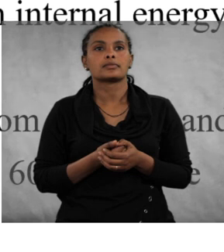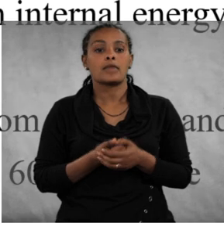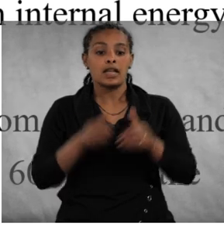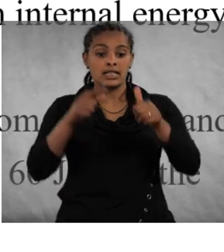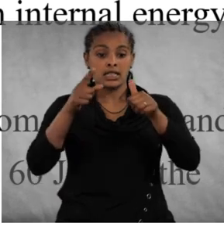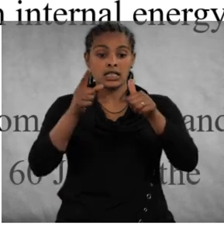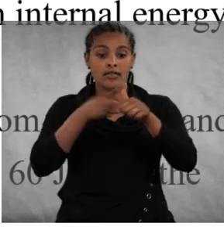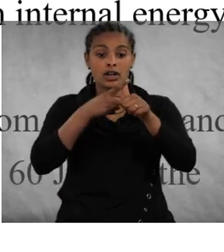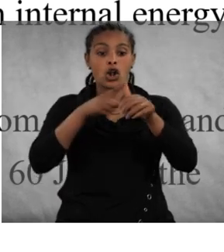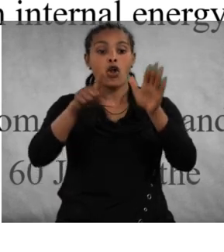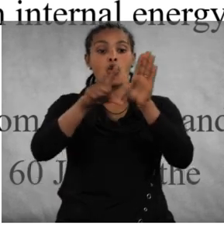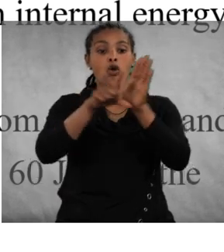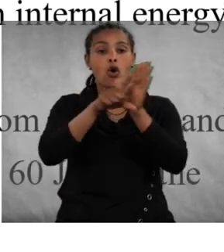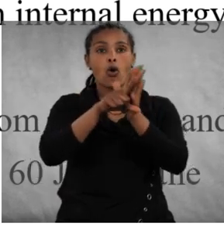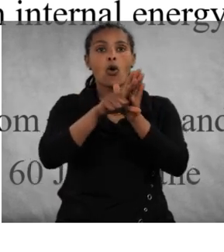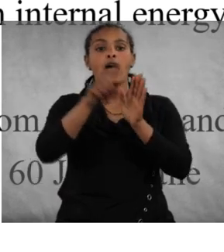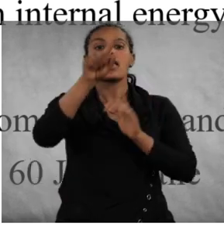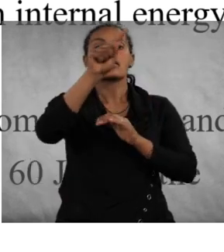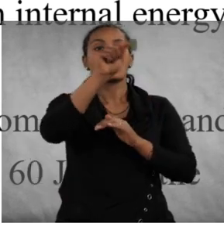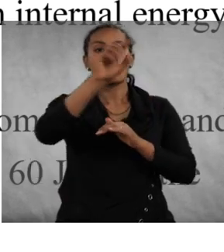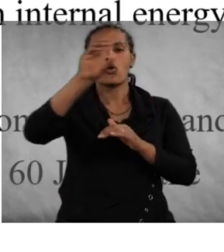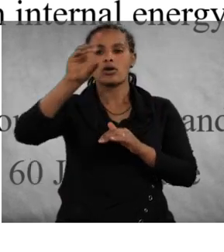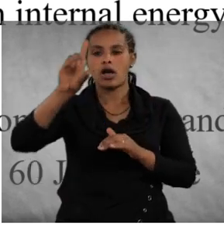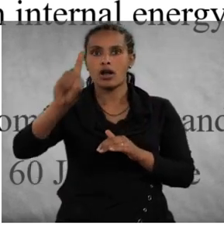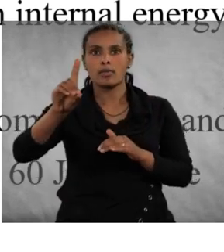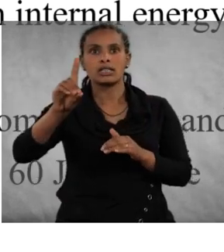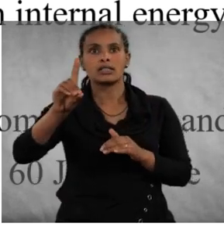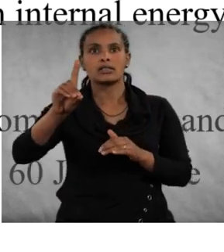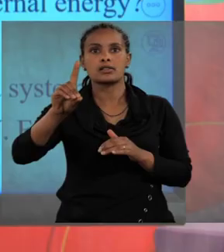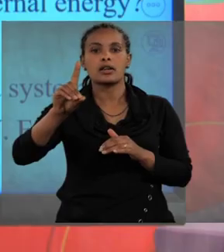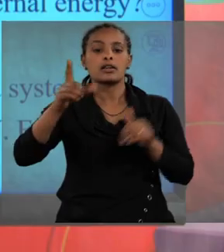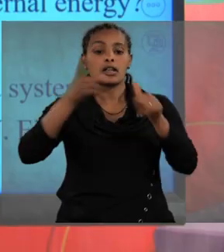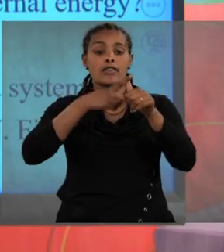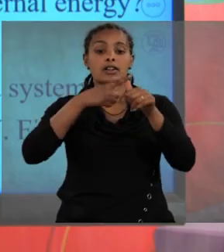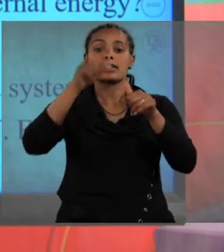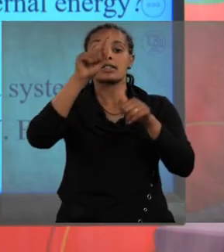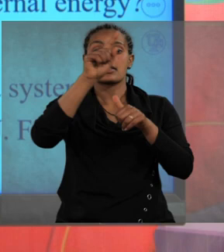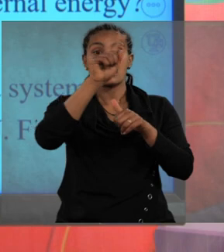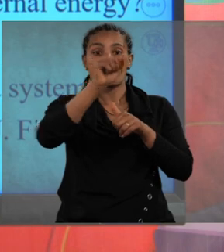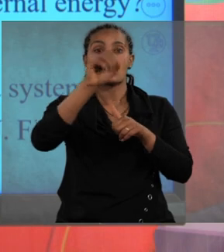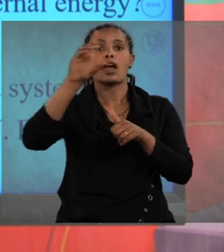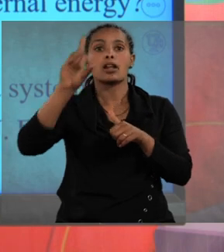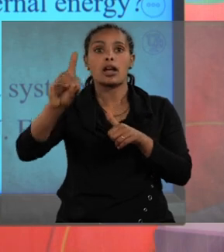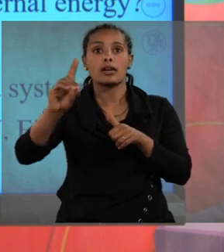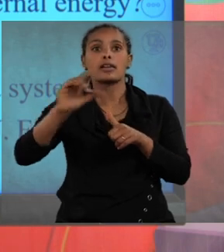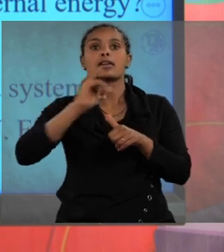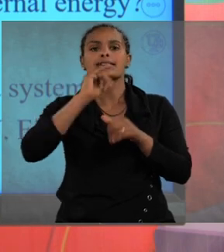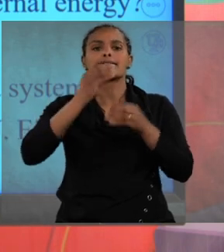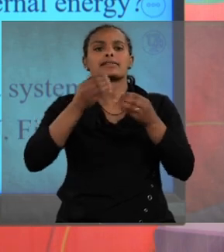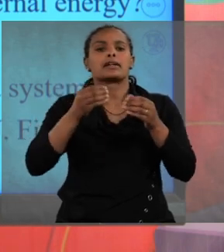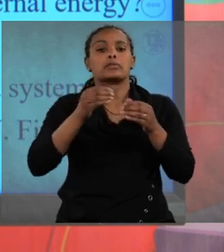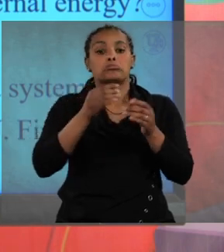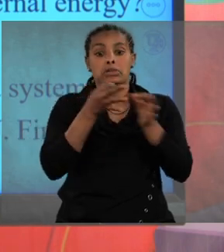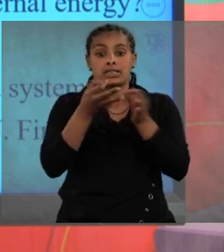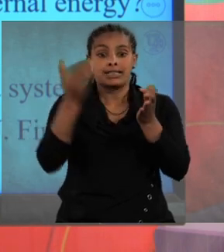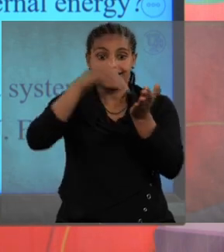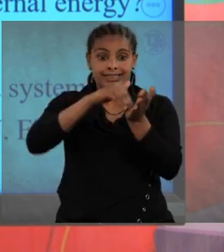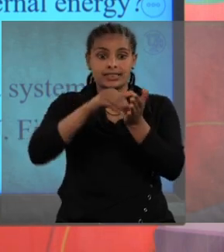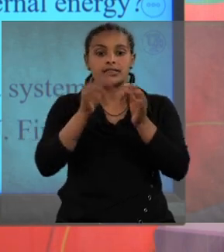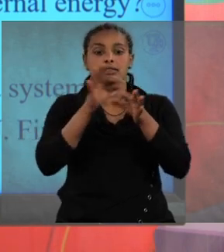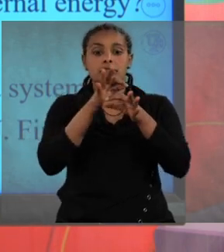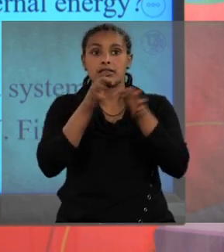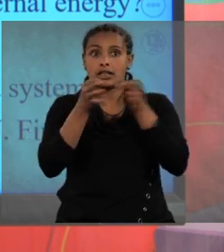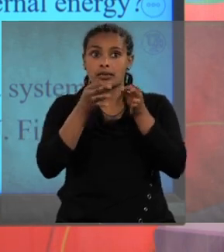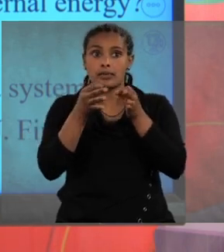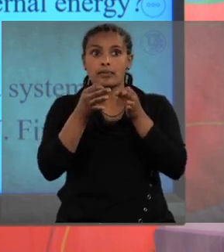The first law of thermodynamics. The first law of thermodynamics is restatement of